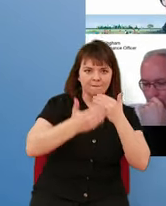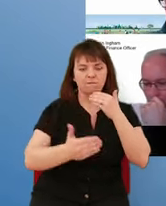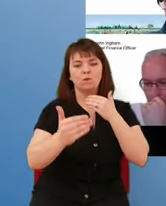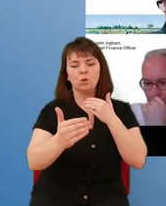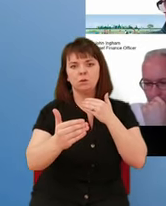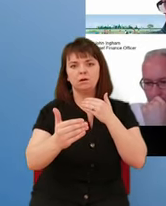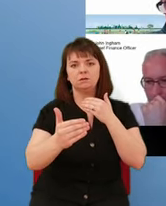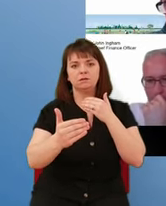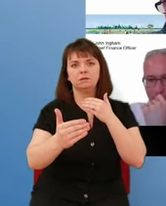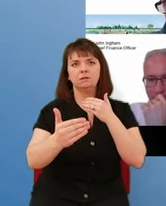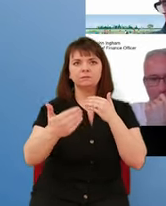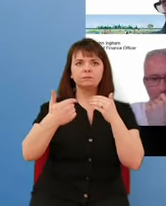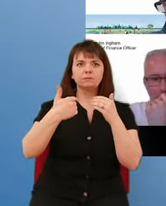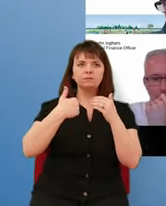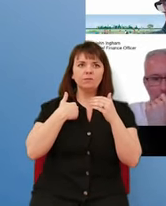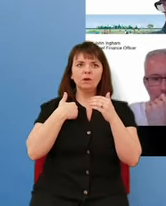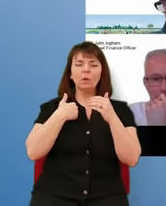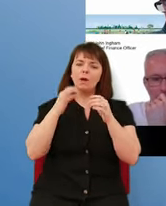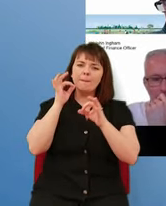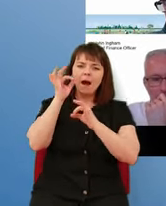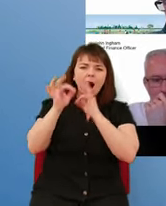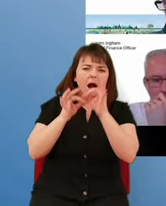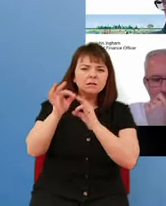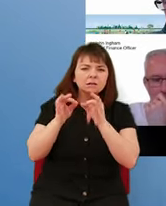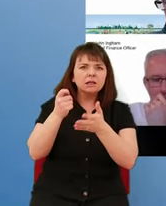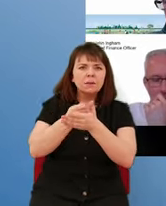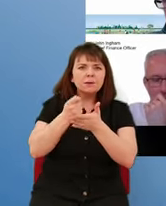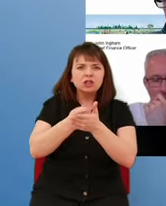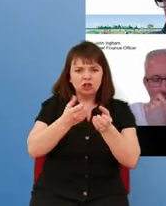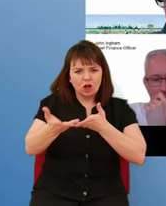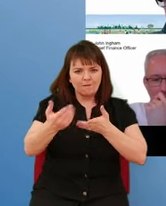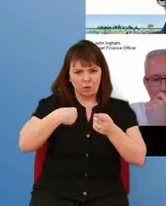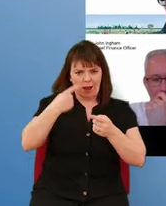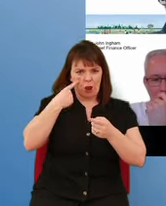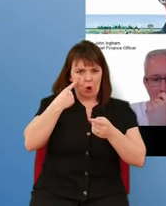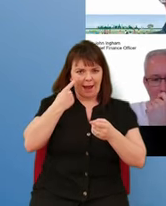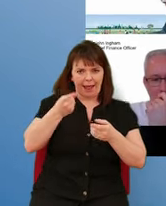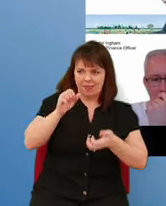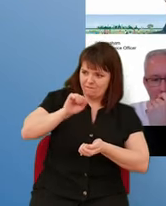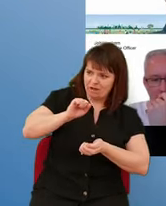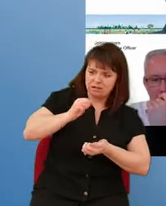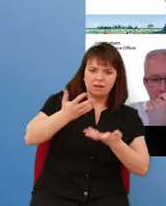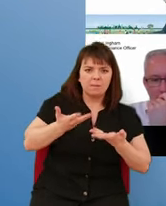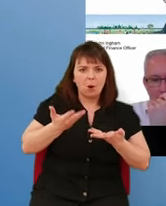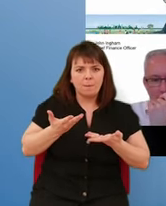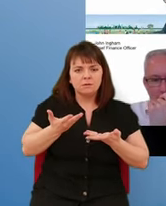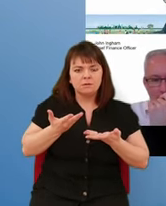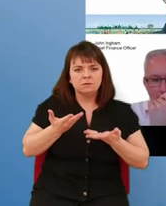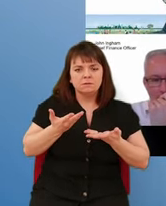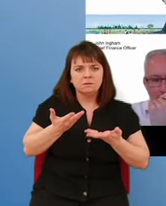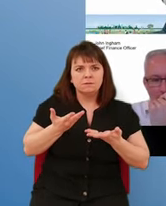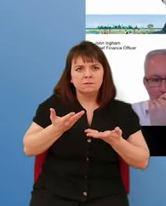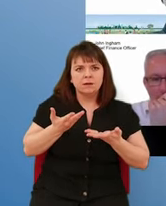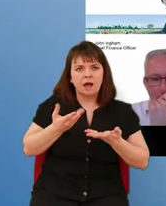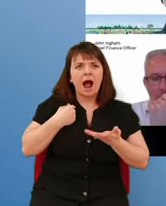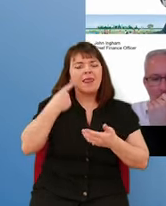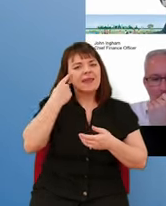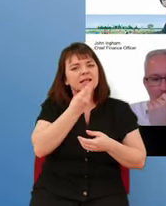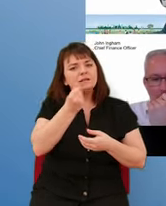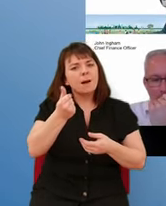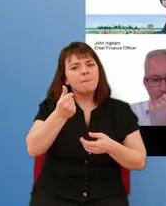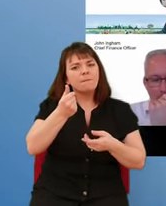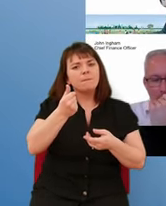And I think that some of the themes that we had coming through were practices feeling that they weren't necessarily wanting to give up the